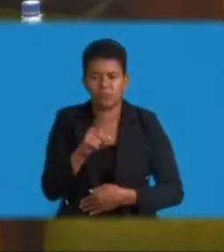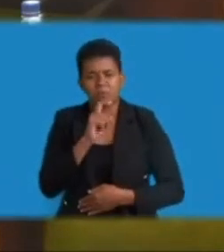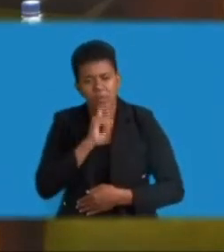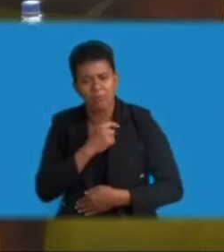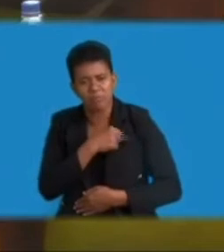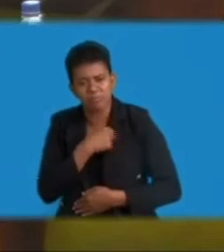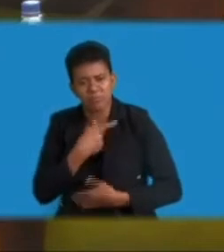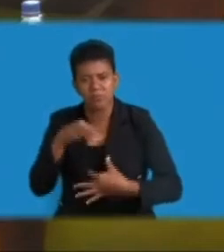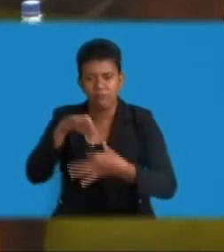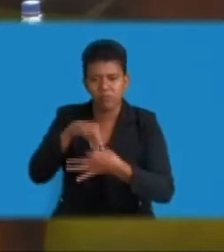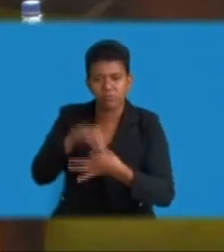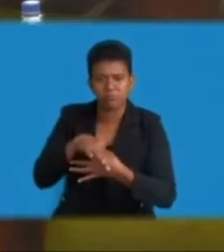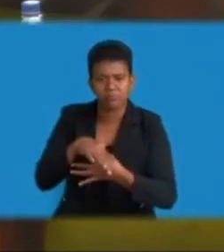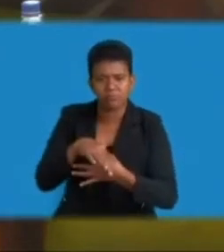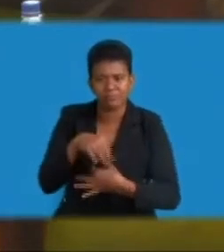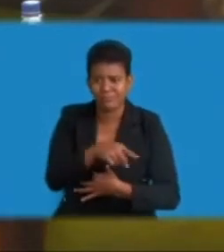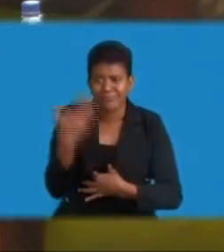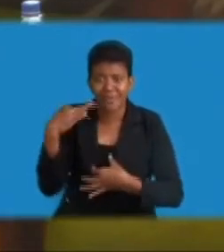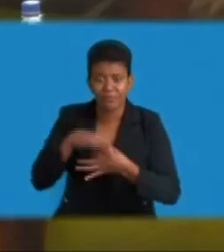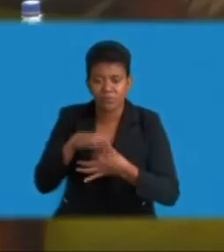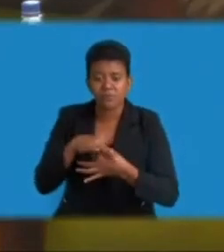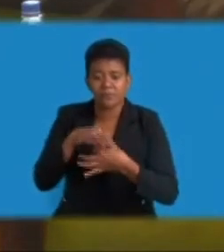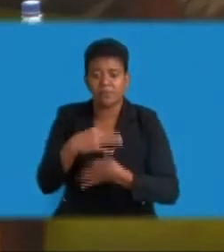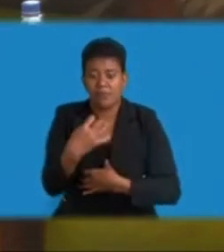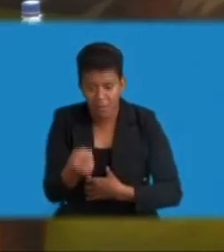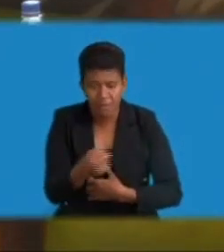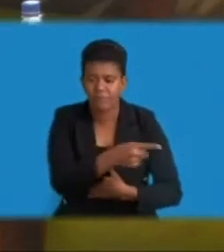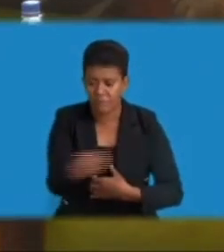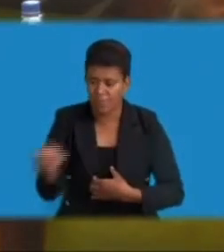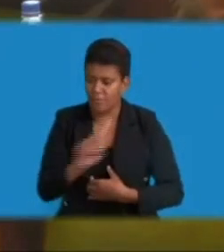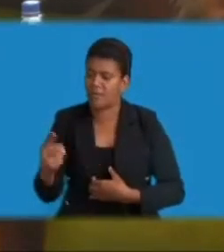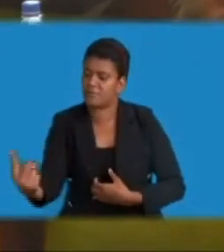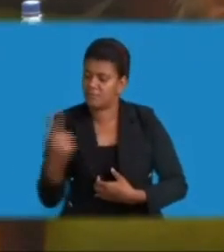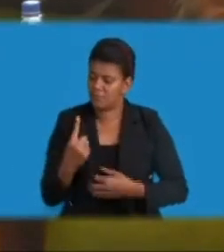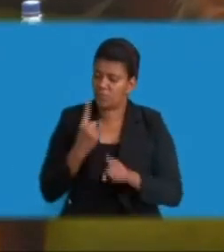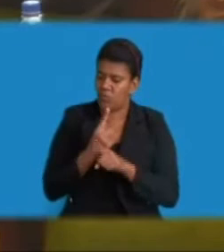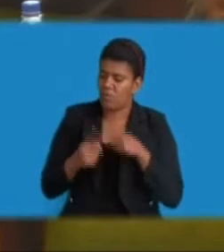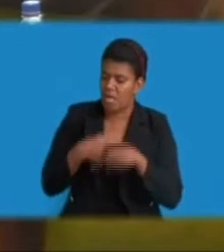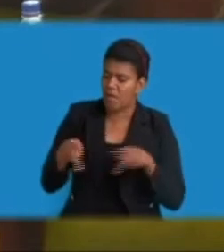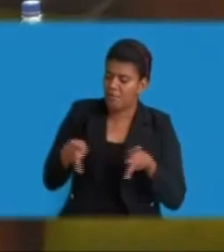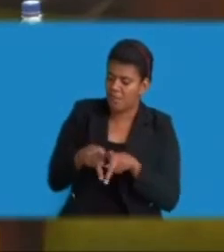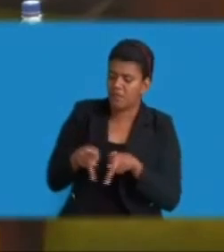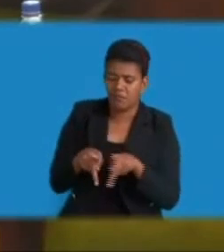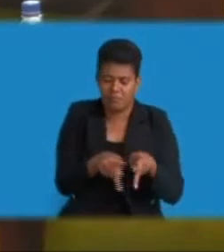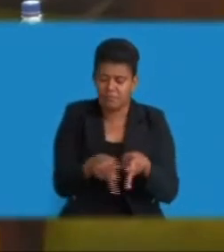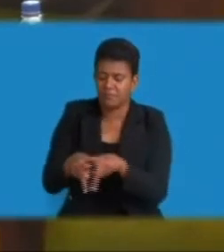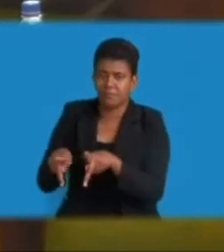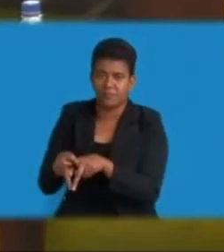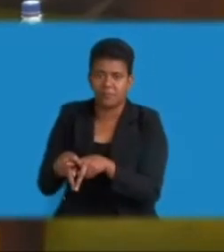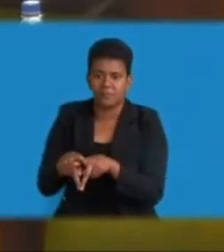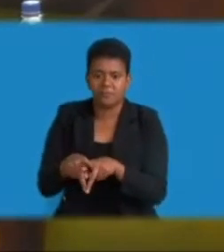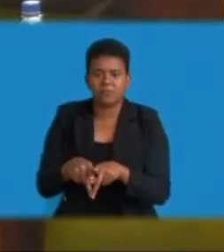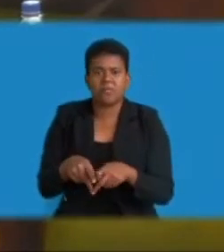elections, then only can you come here and talk about partnership. But, if I may quote